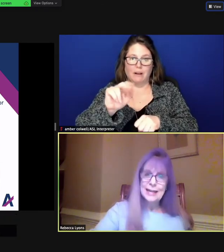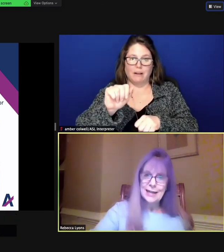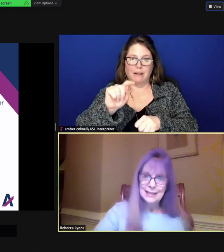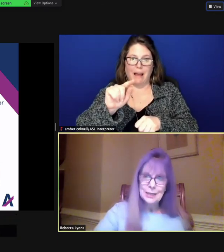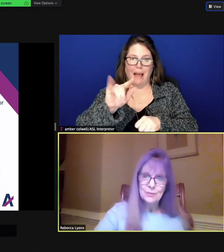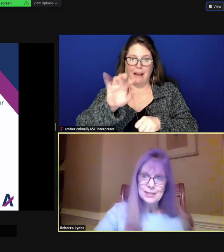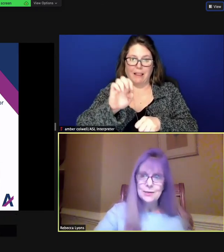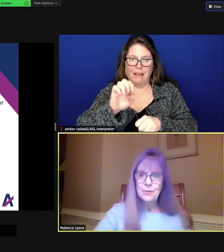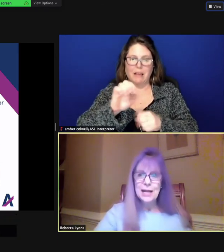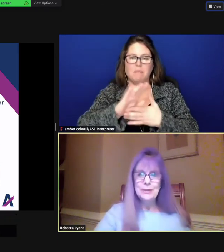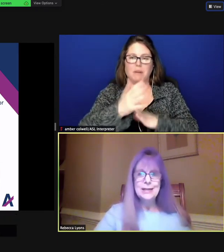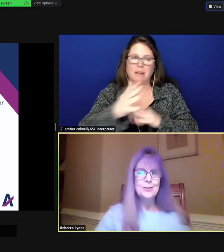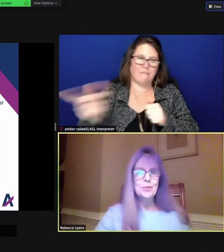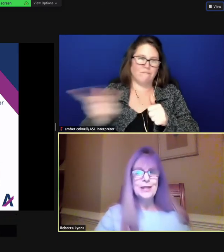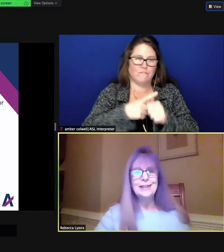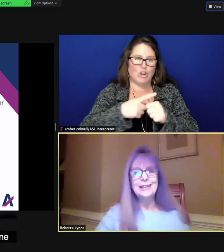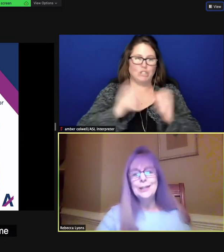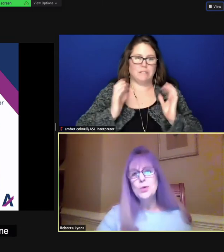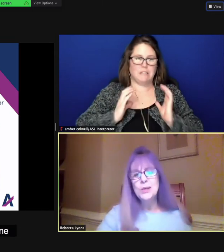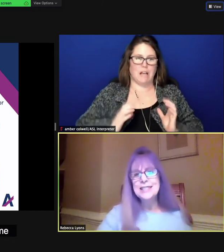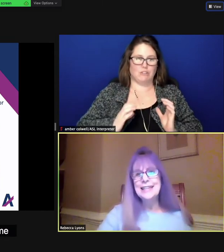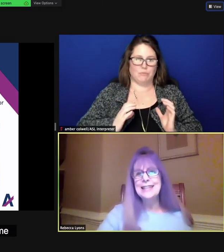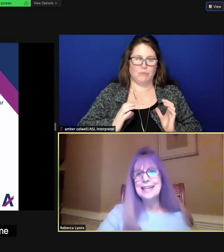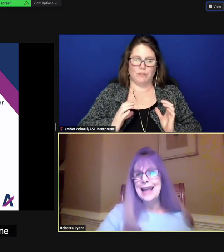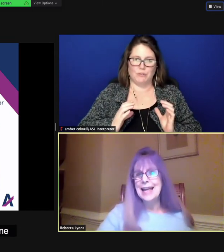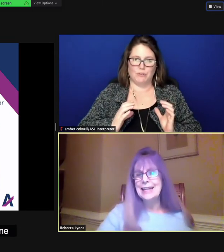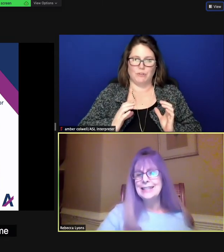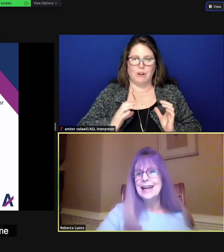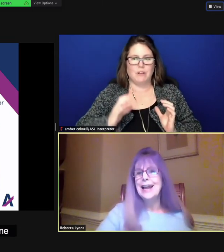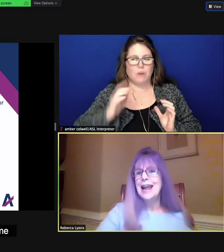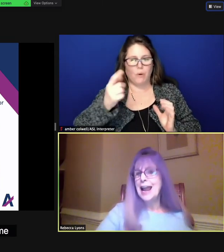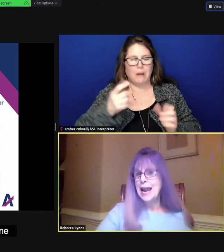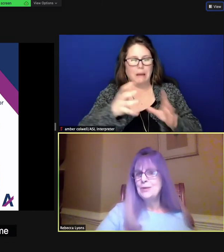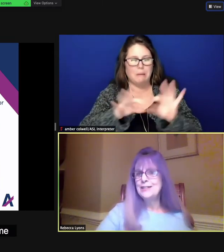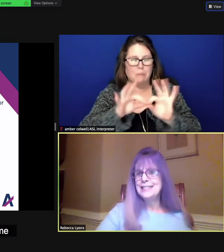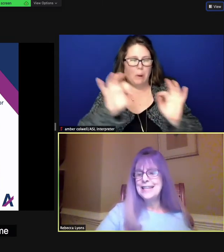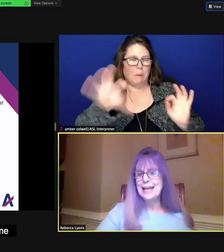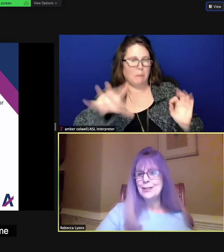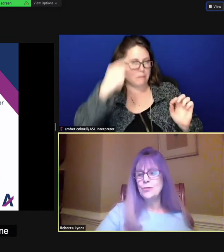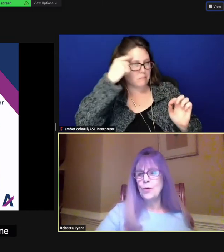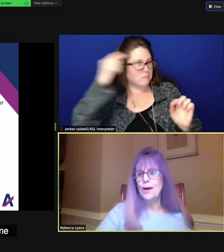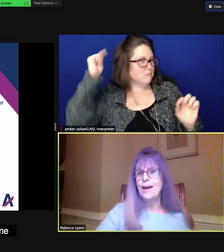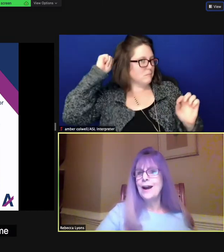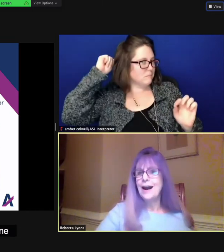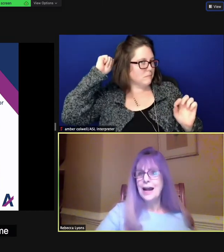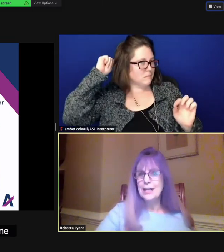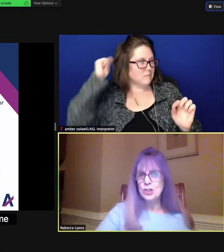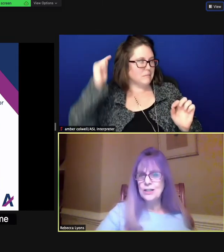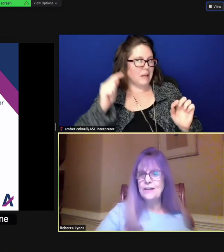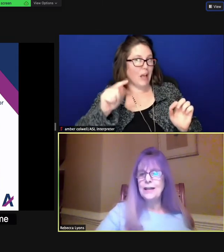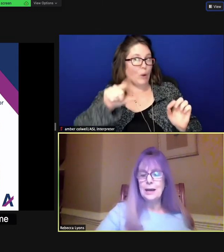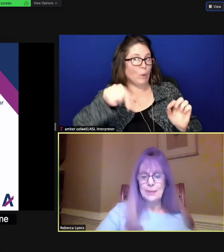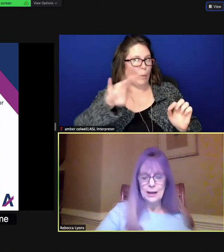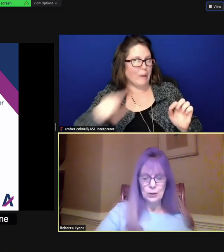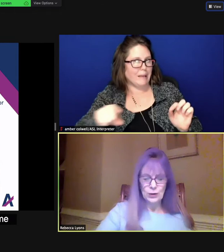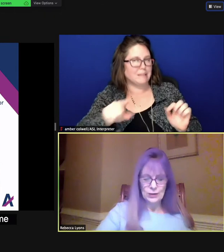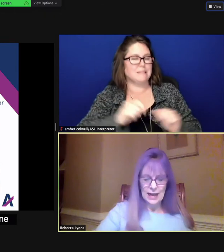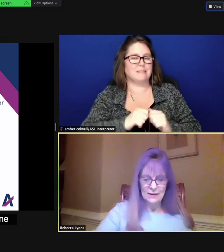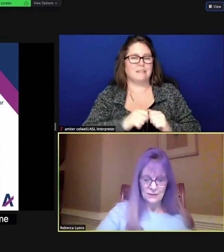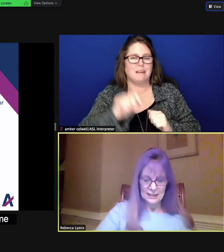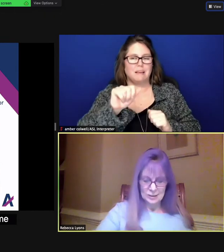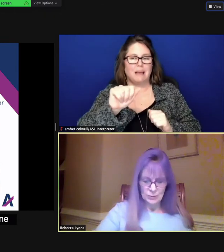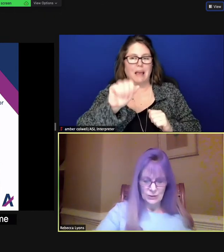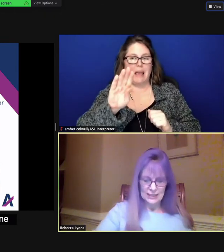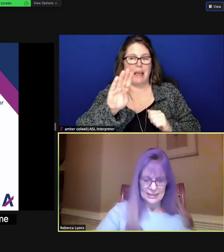So again, keep this in mind because there'll be a little quiz at the end. ABLE stands for Achieving a Better